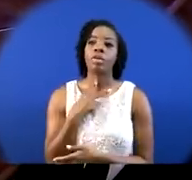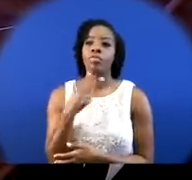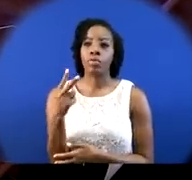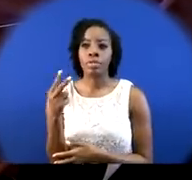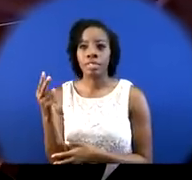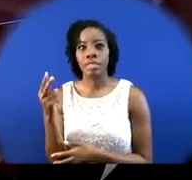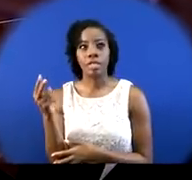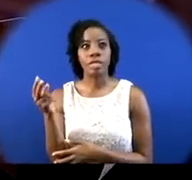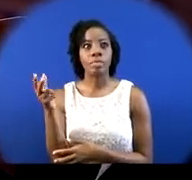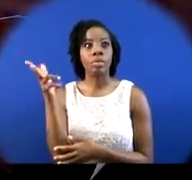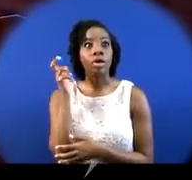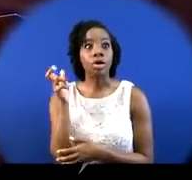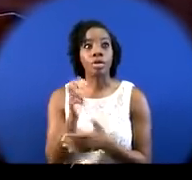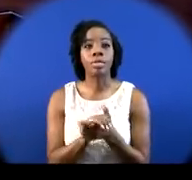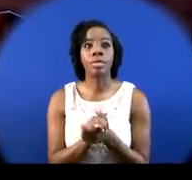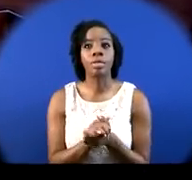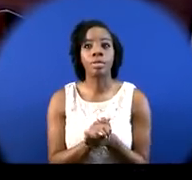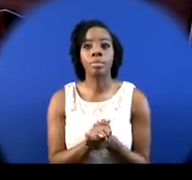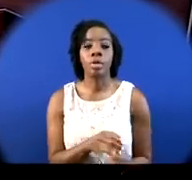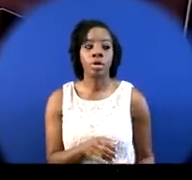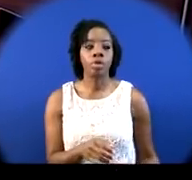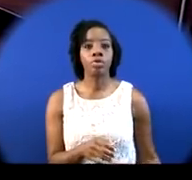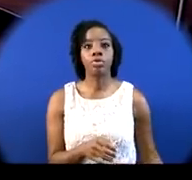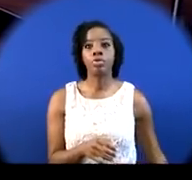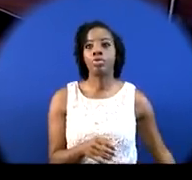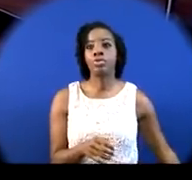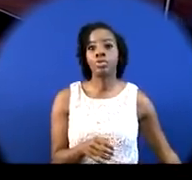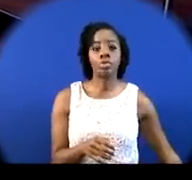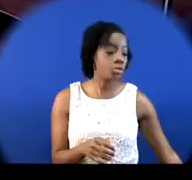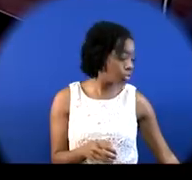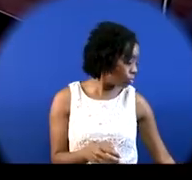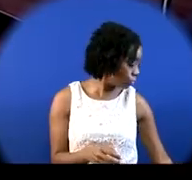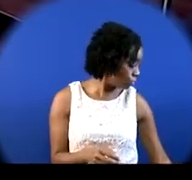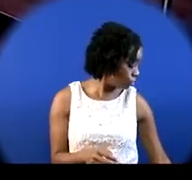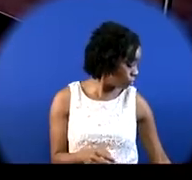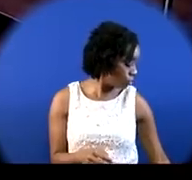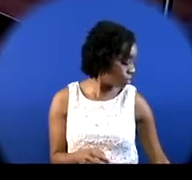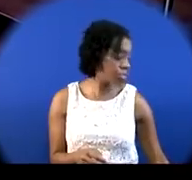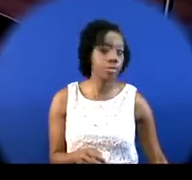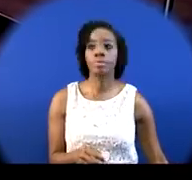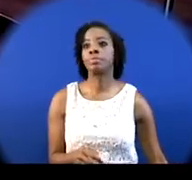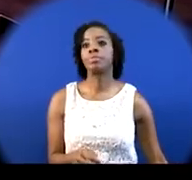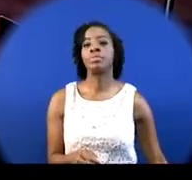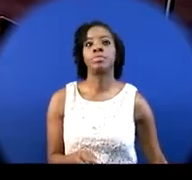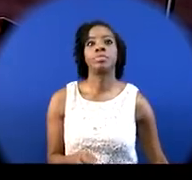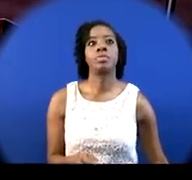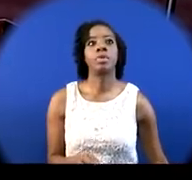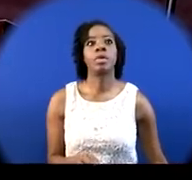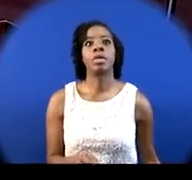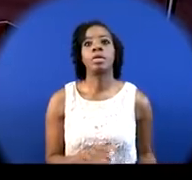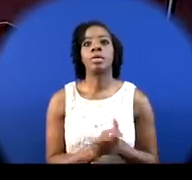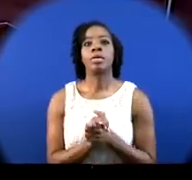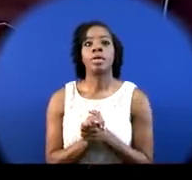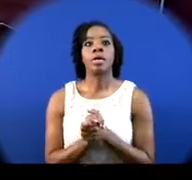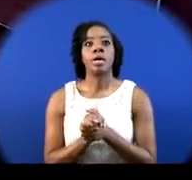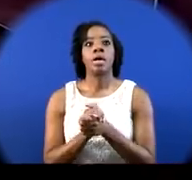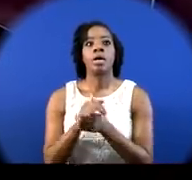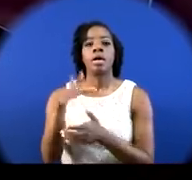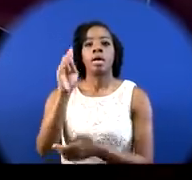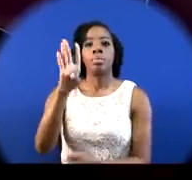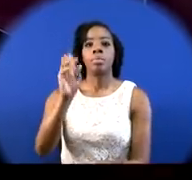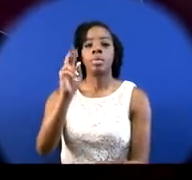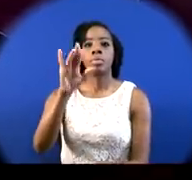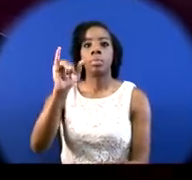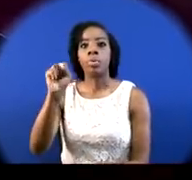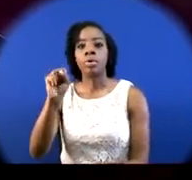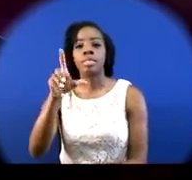heard. Oh, our senator's here. Didn't see our senator. I thank God for our state Senator Boris Miles, who is here. He is fighting weekly, monthly. So go